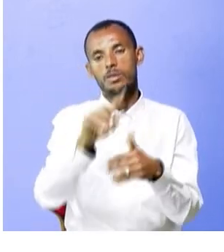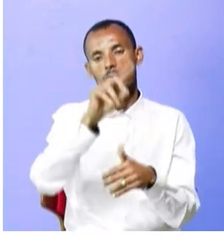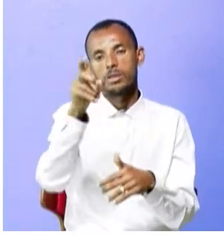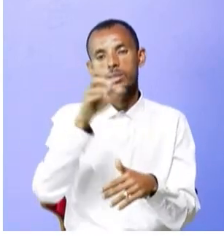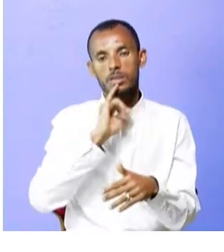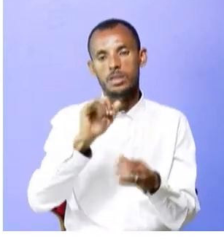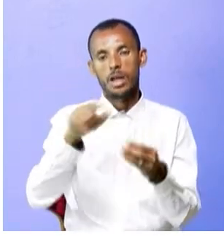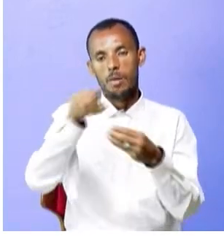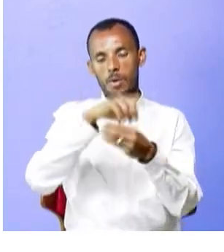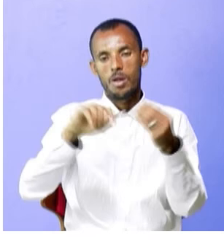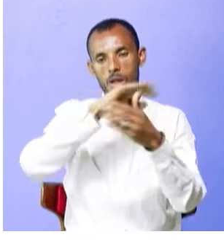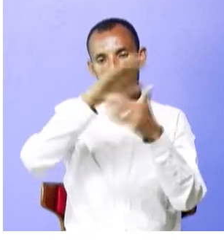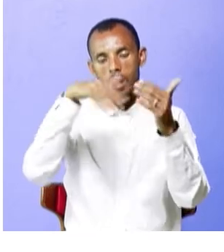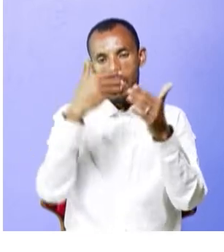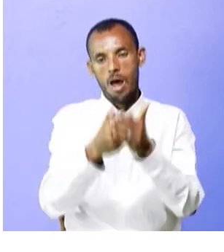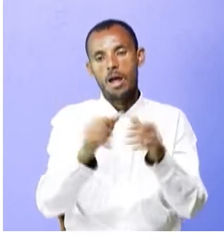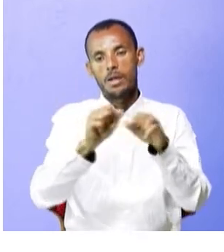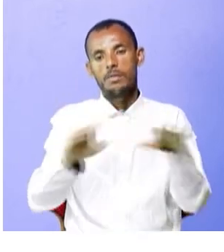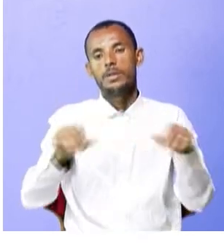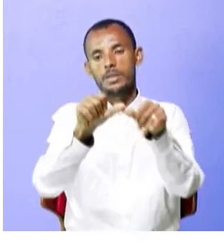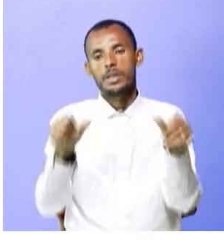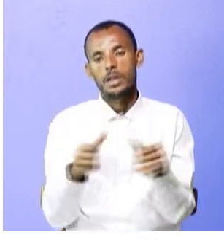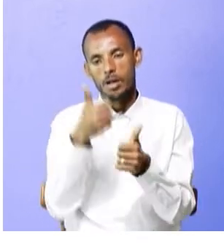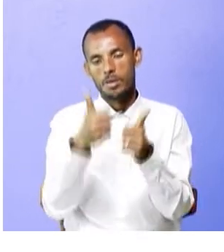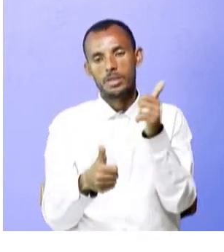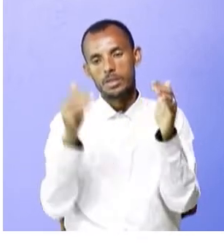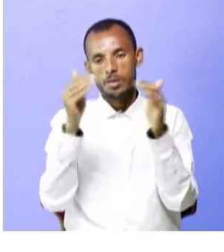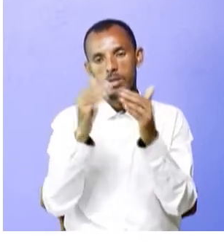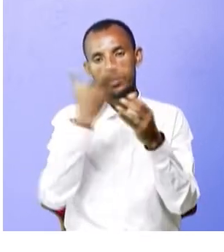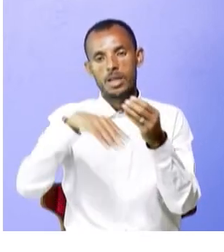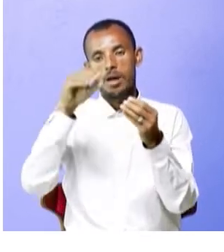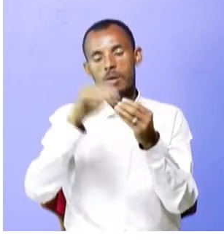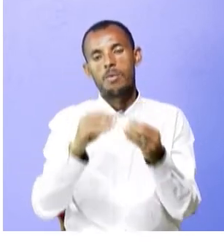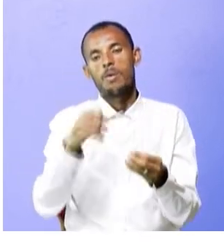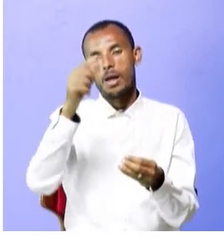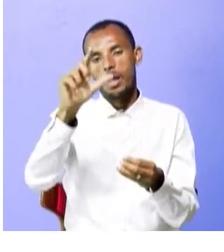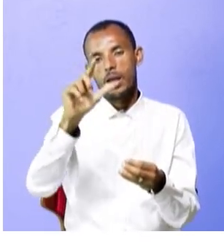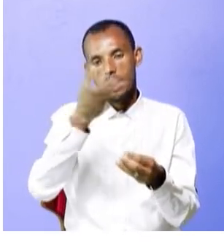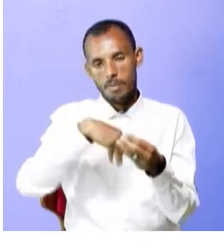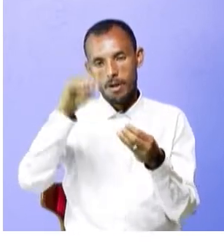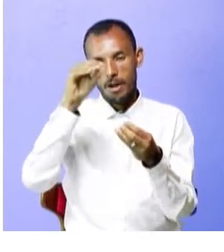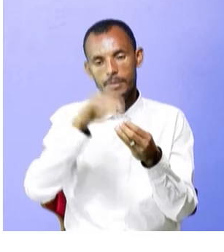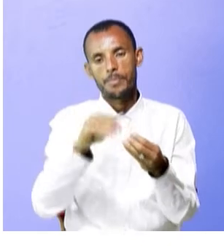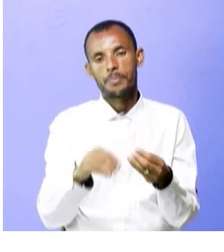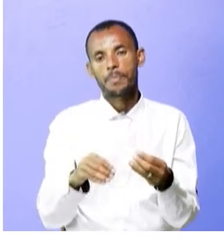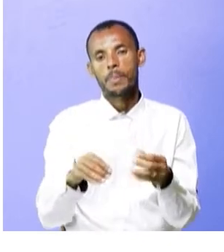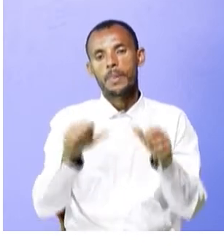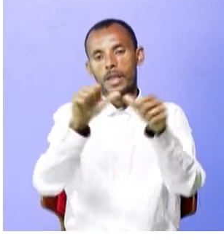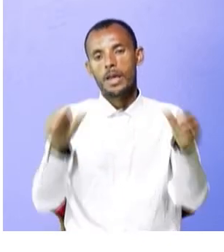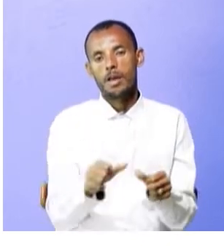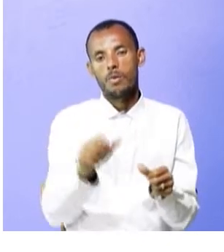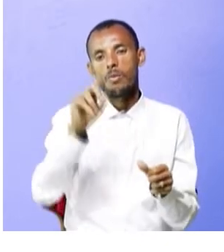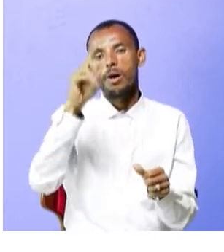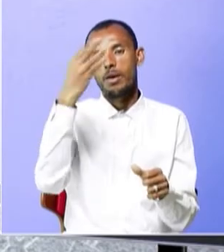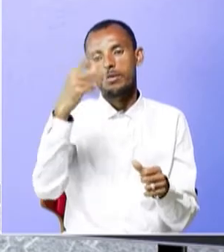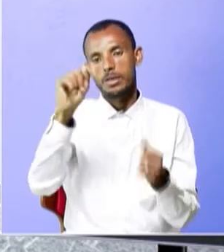is about the total surface area, which is the sum of the lateral surface area plus area of one of the